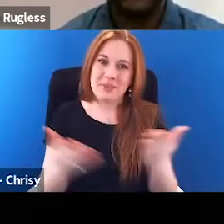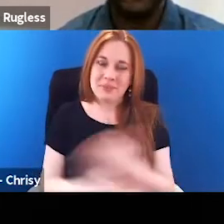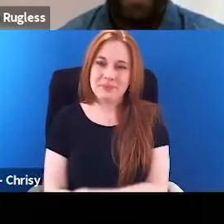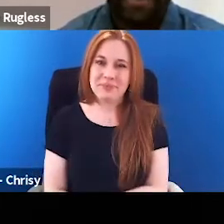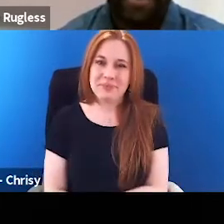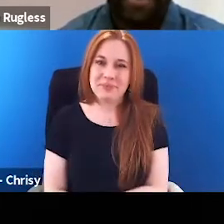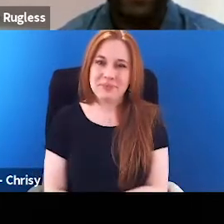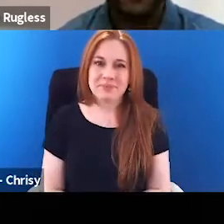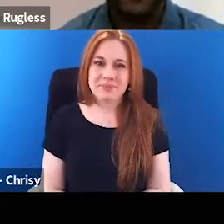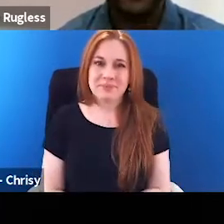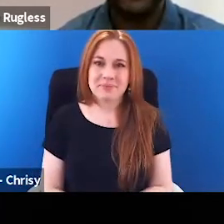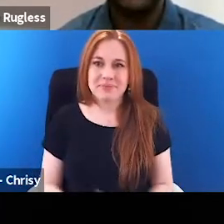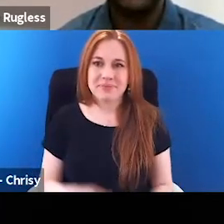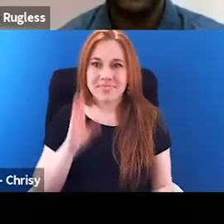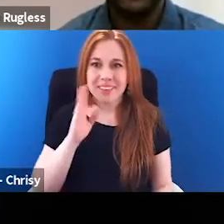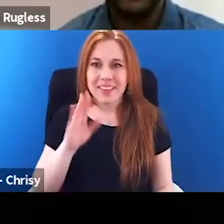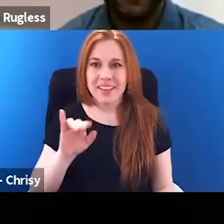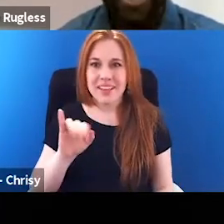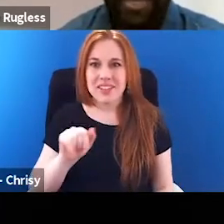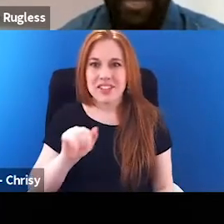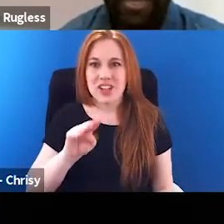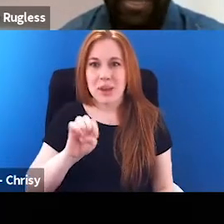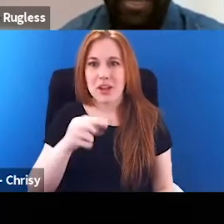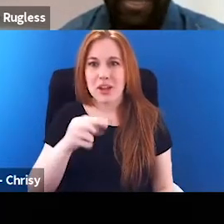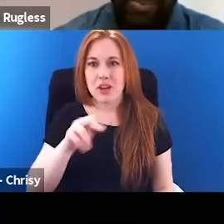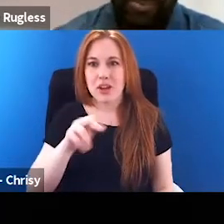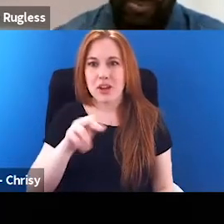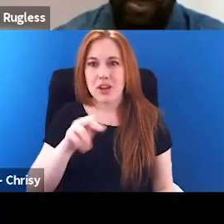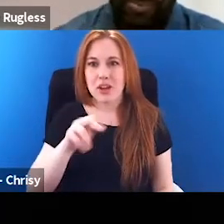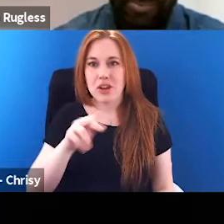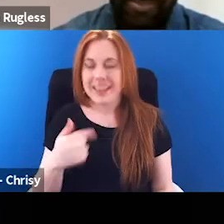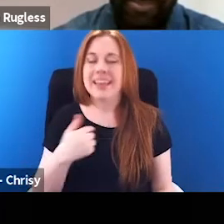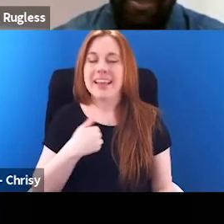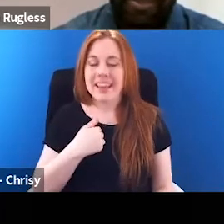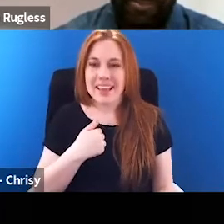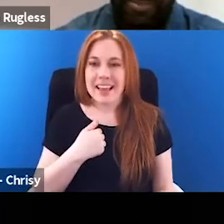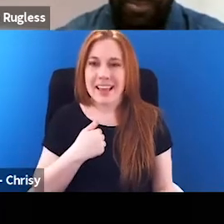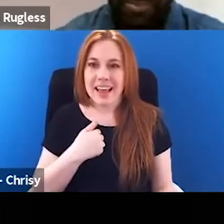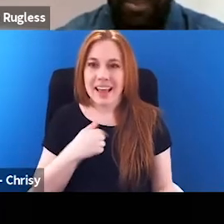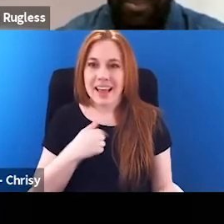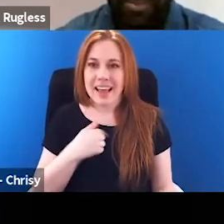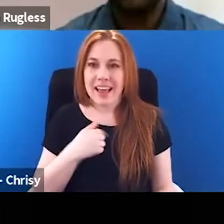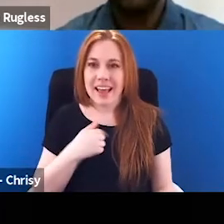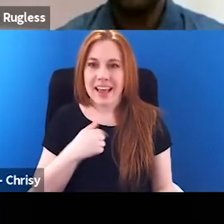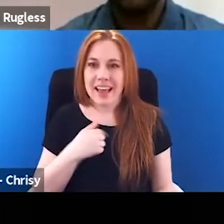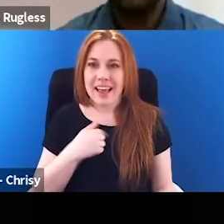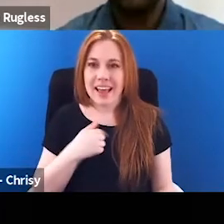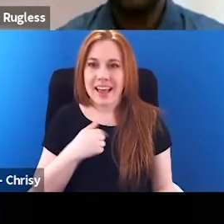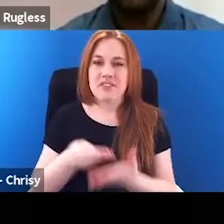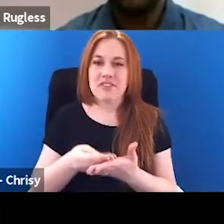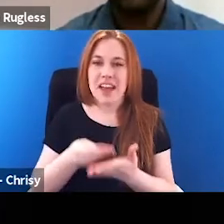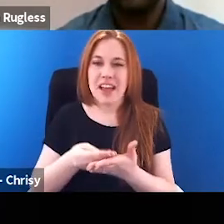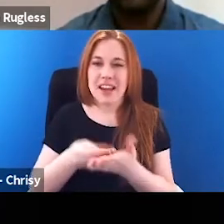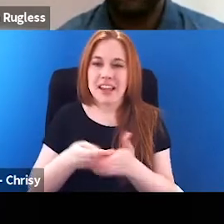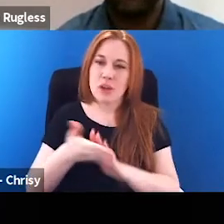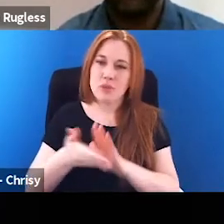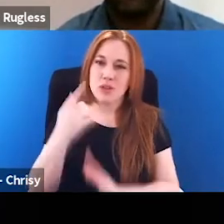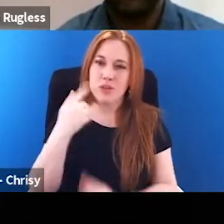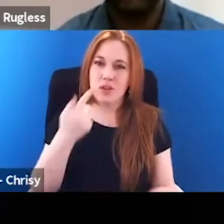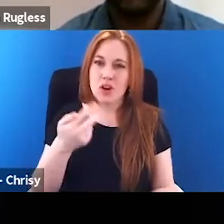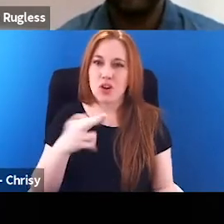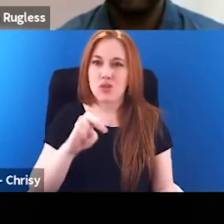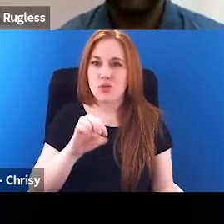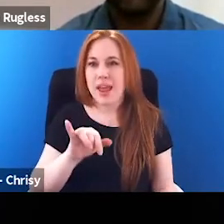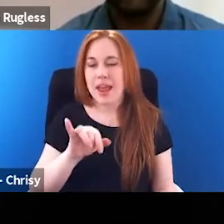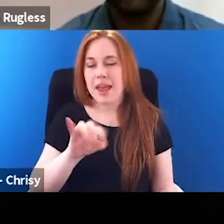right. I'm Jamie Grady. As Ashton mentioned, I'm the SVP of Finance and Operations for Grey Midwest, which is an office within